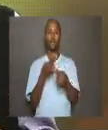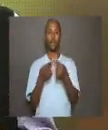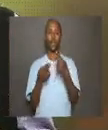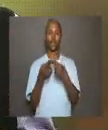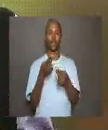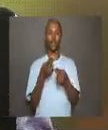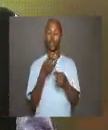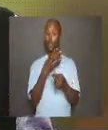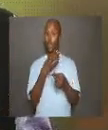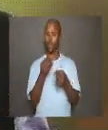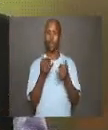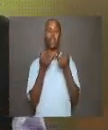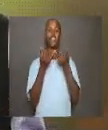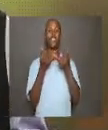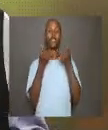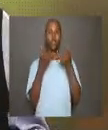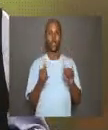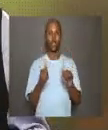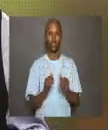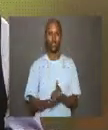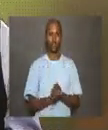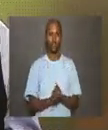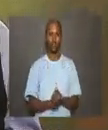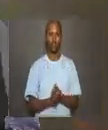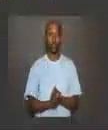multiplication, and division.